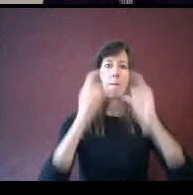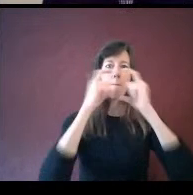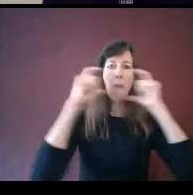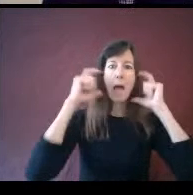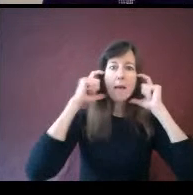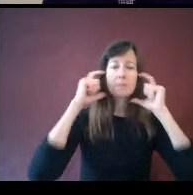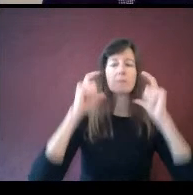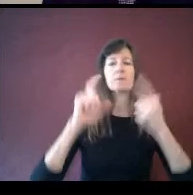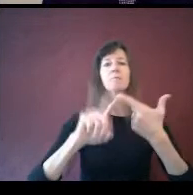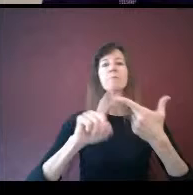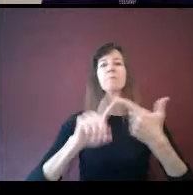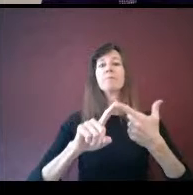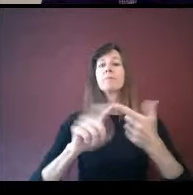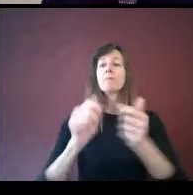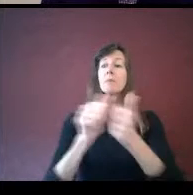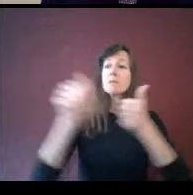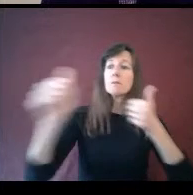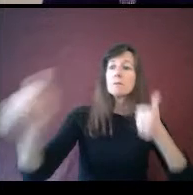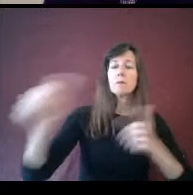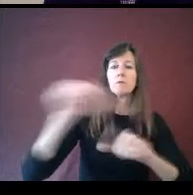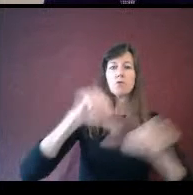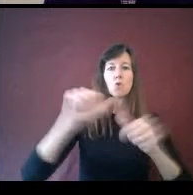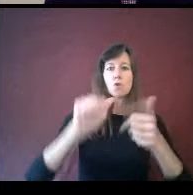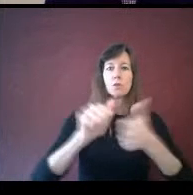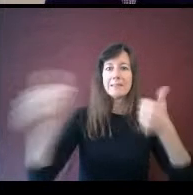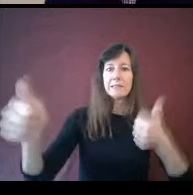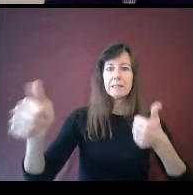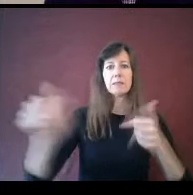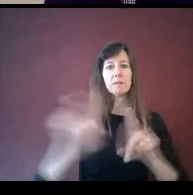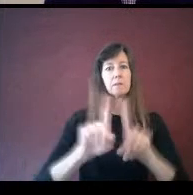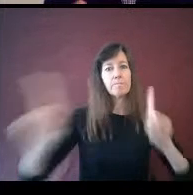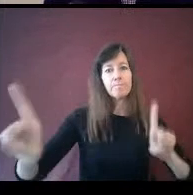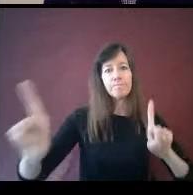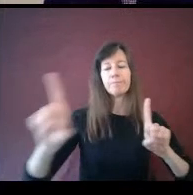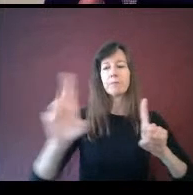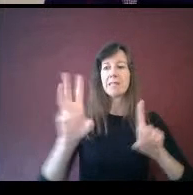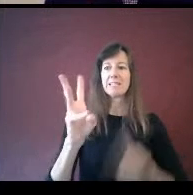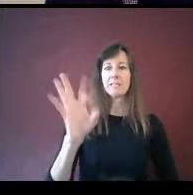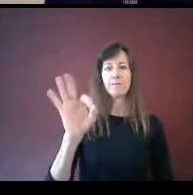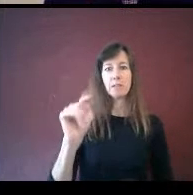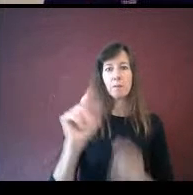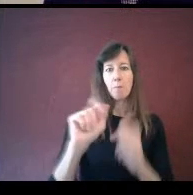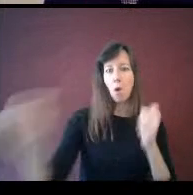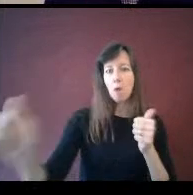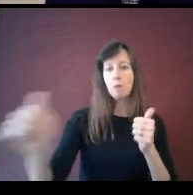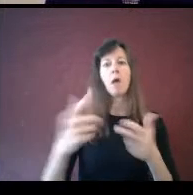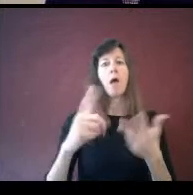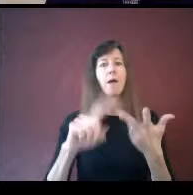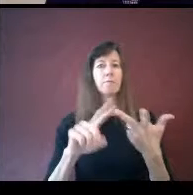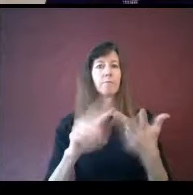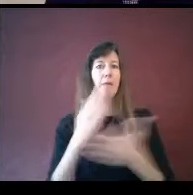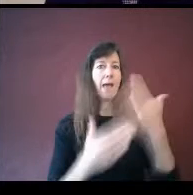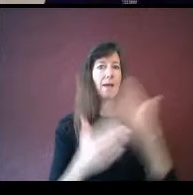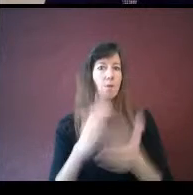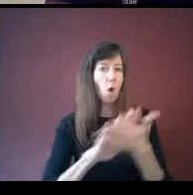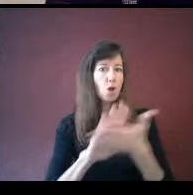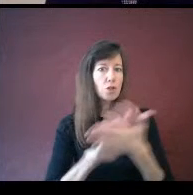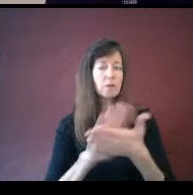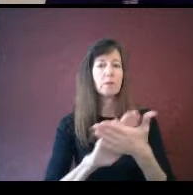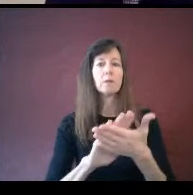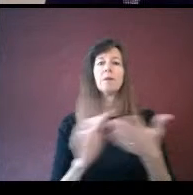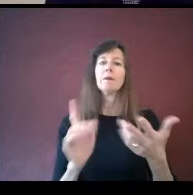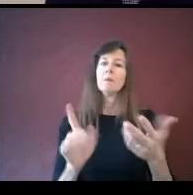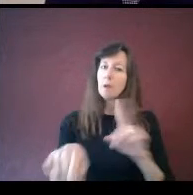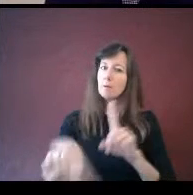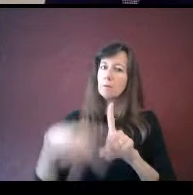big update, which is not that new at this point, is the prevalence of social gatherings, and whether they be just a